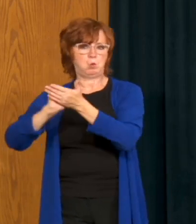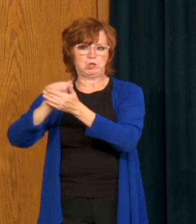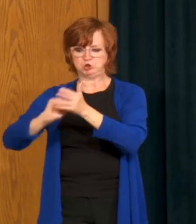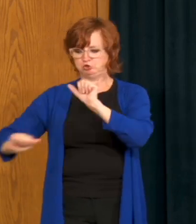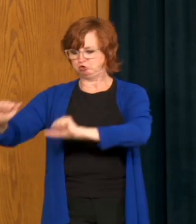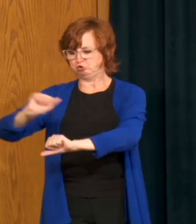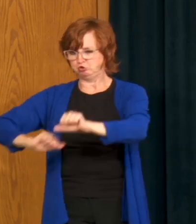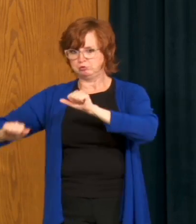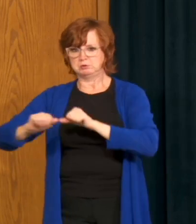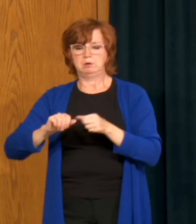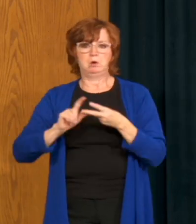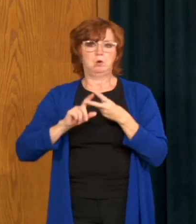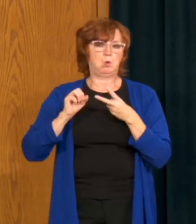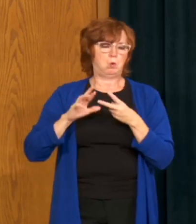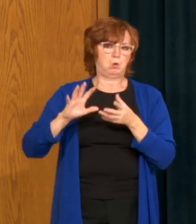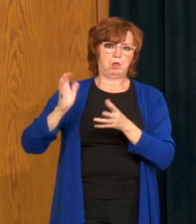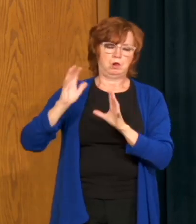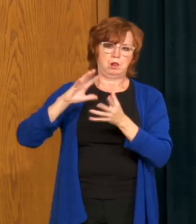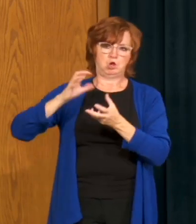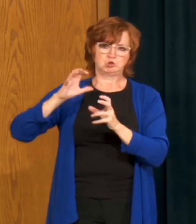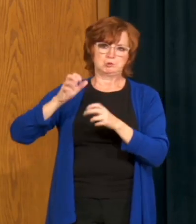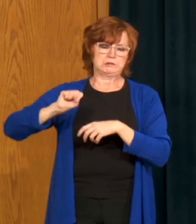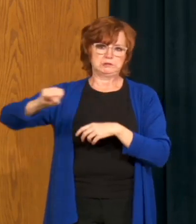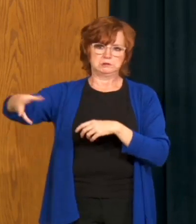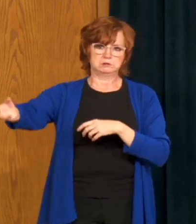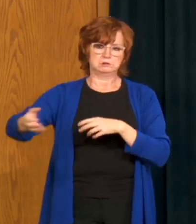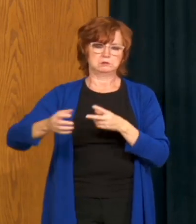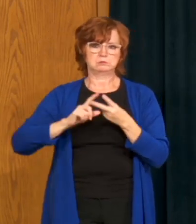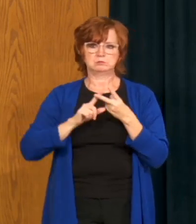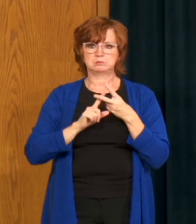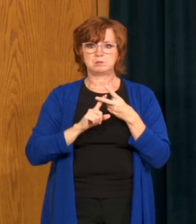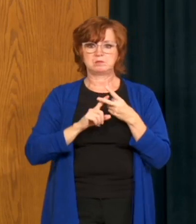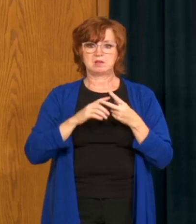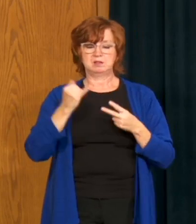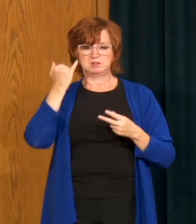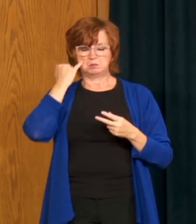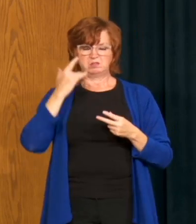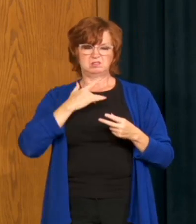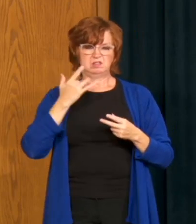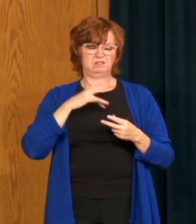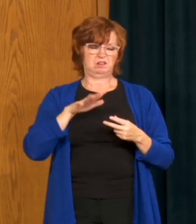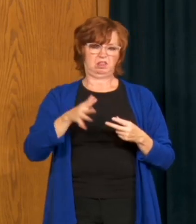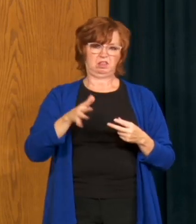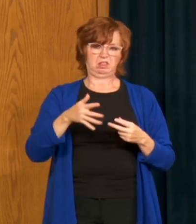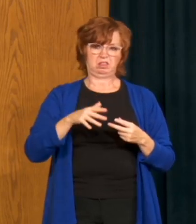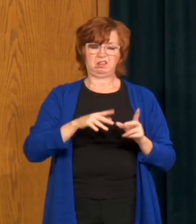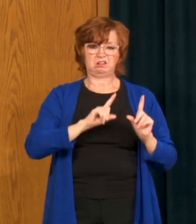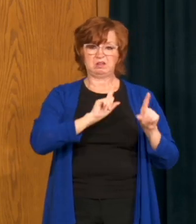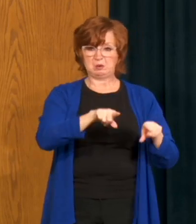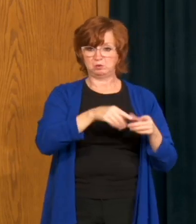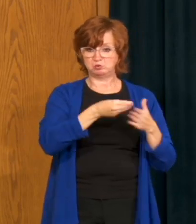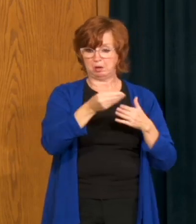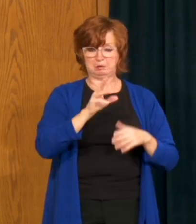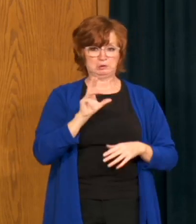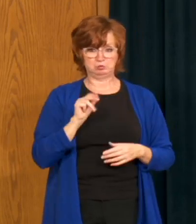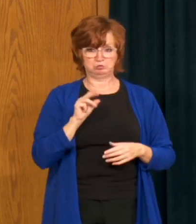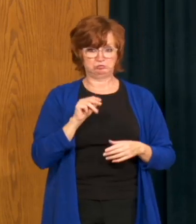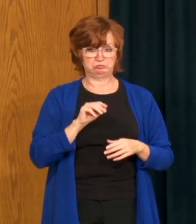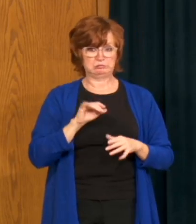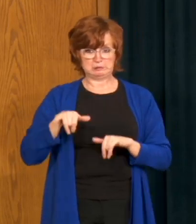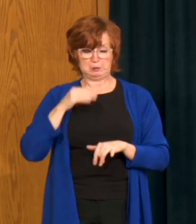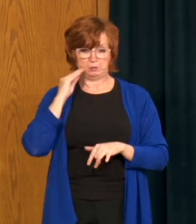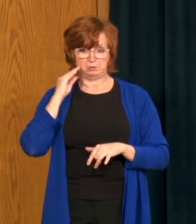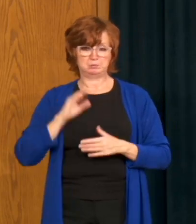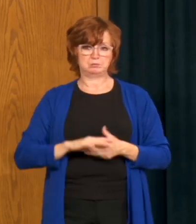transmission. And of course, don't have a garage sale if you're unwell. Don't go to a garage sale if you're unwell. The principles that apply to shopping apply